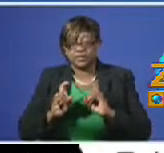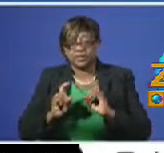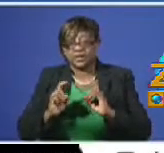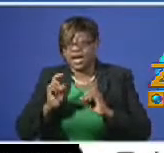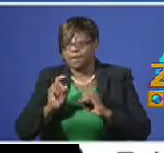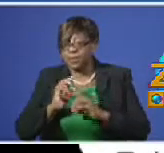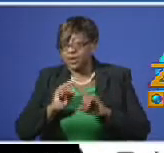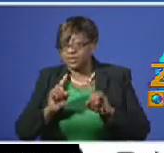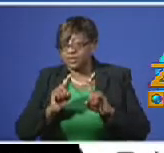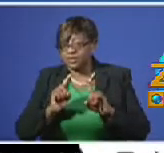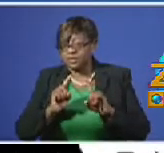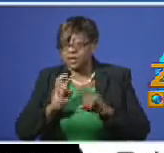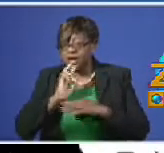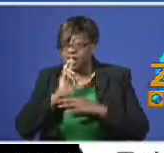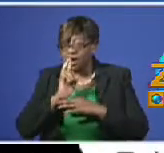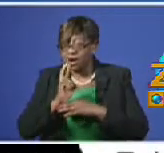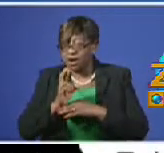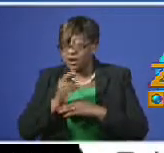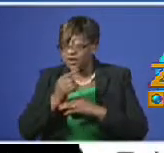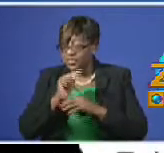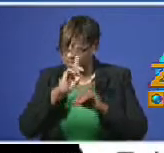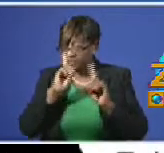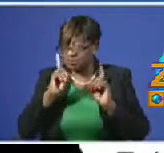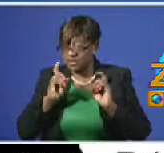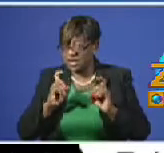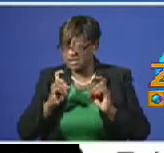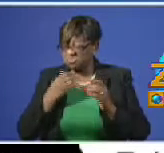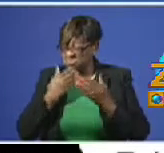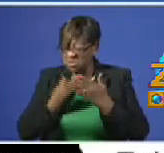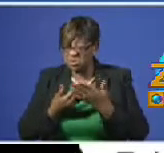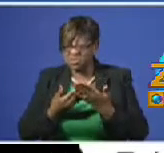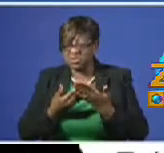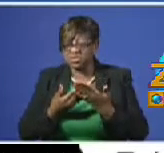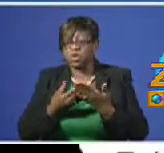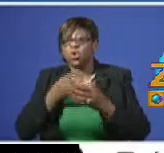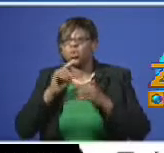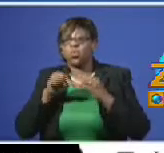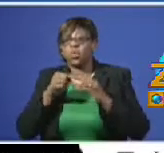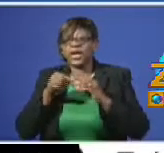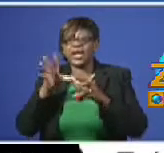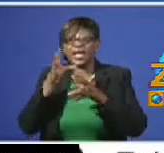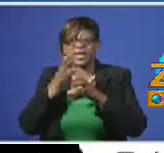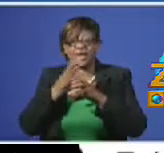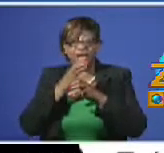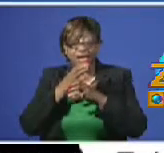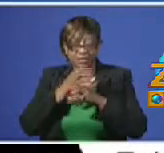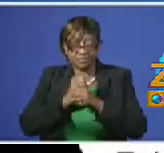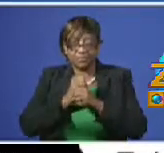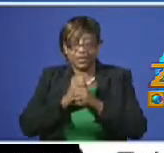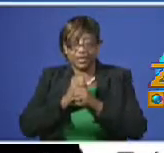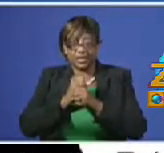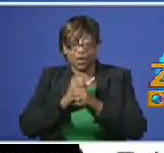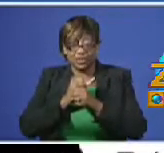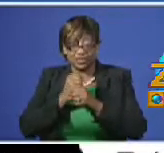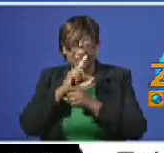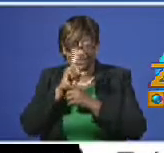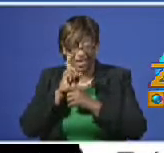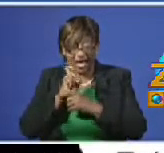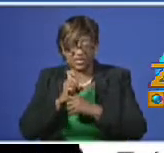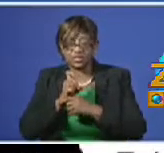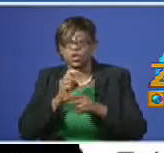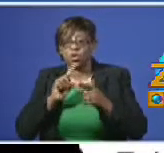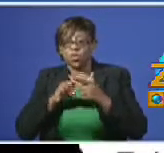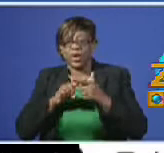tests based on what's happening right now? What were the specimen collection dates? How much symptomatology are we seeing out there? Are these people